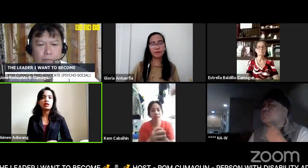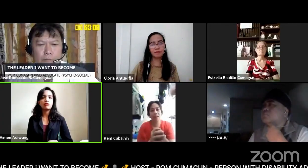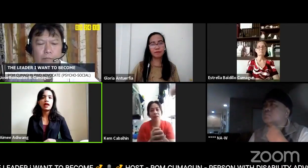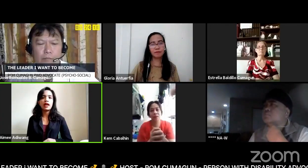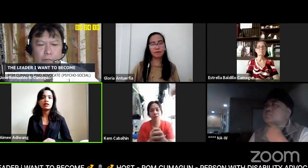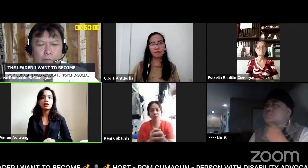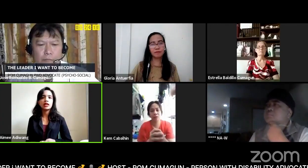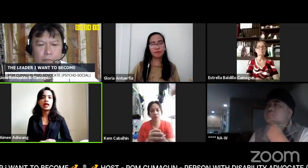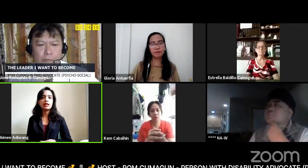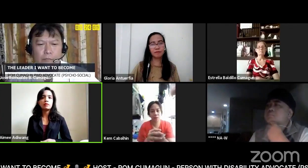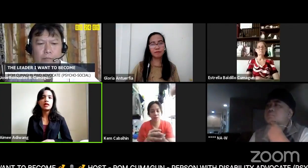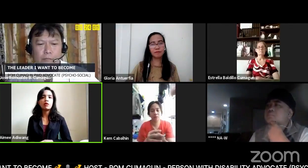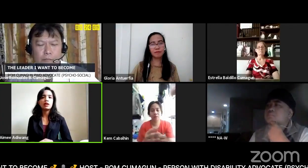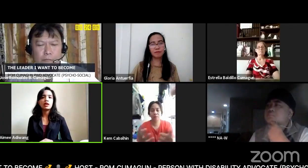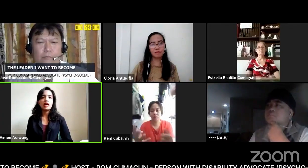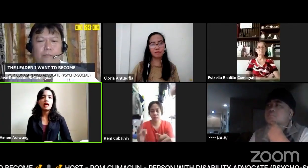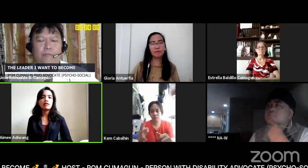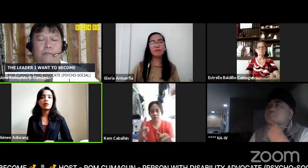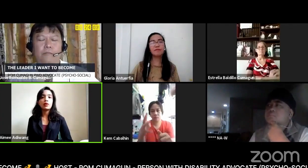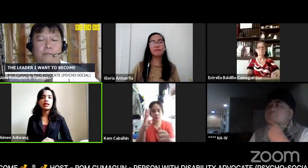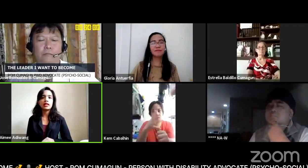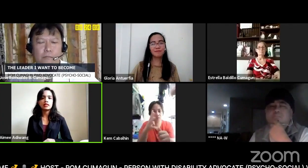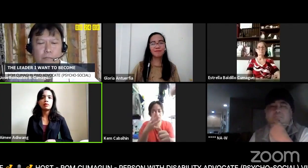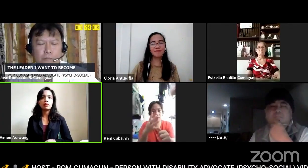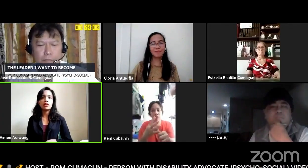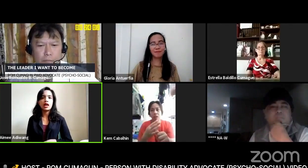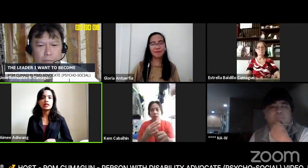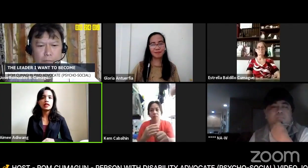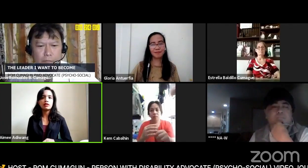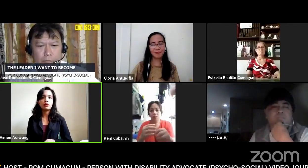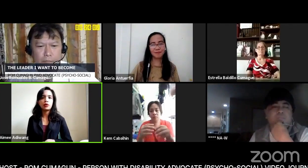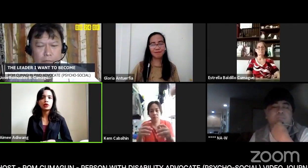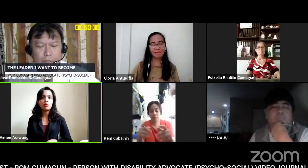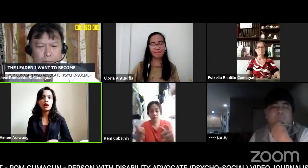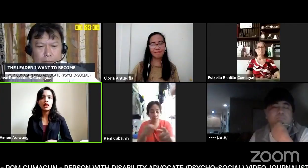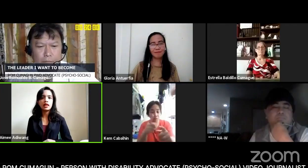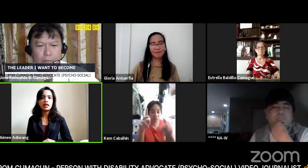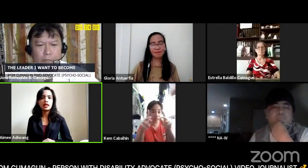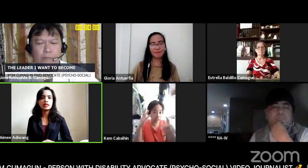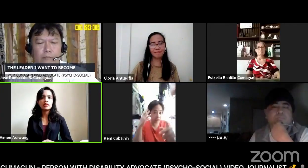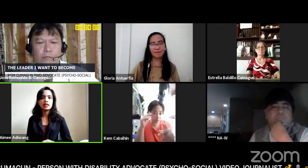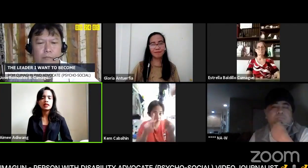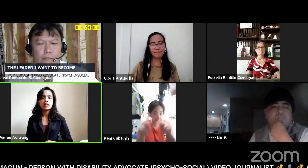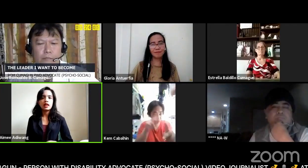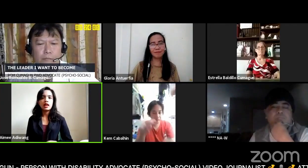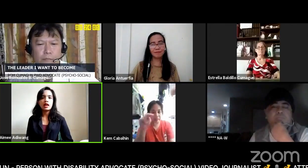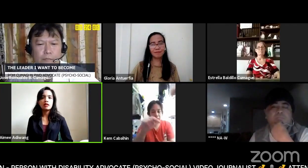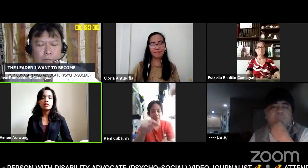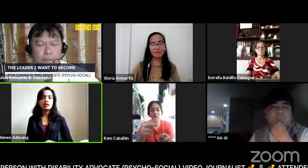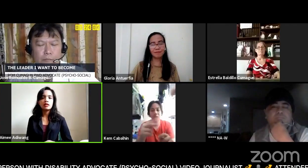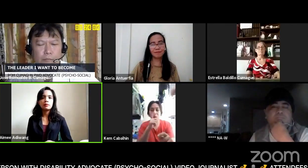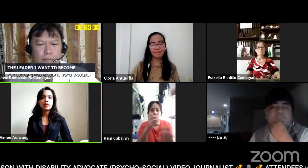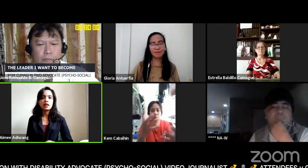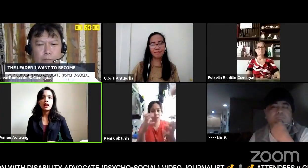deaf community to find work and have awareness about us. And the fourth one is um